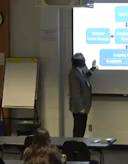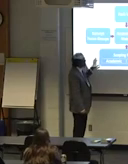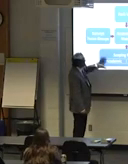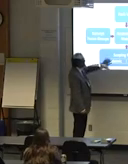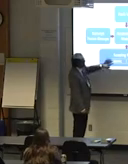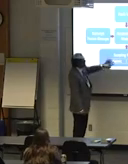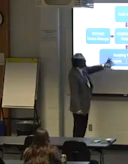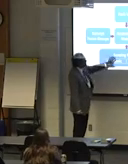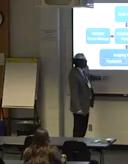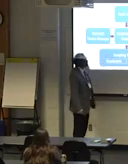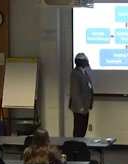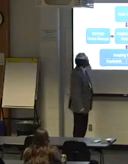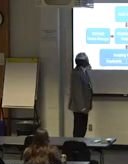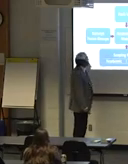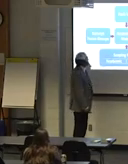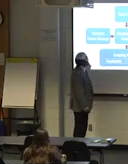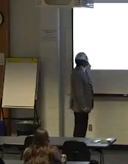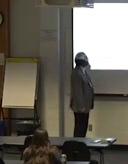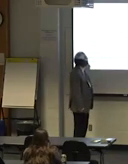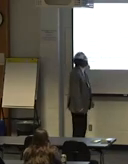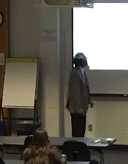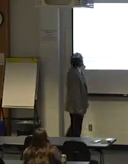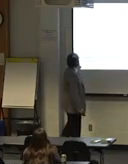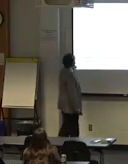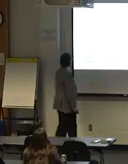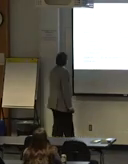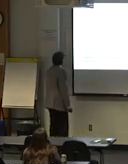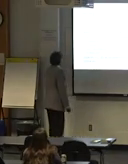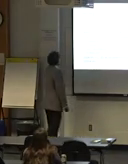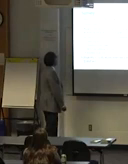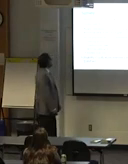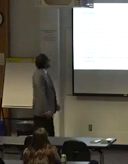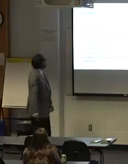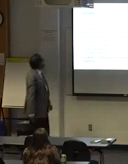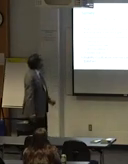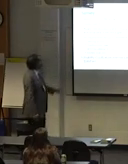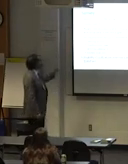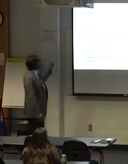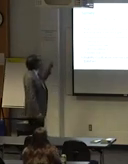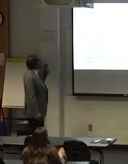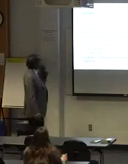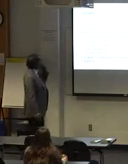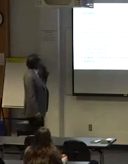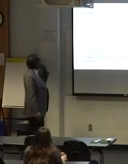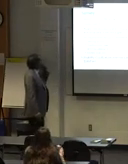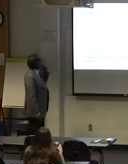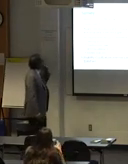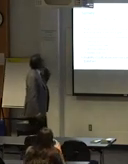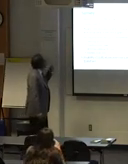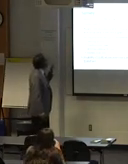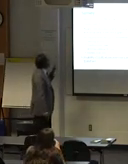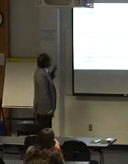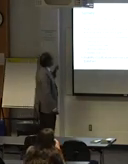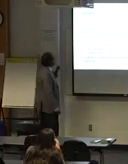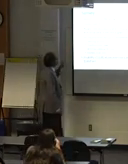for free. And we're doing some scoping reviews. So we can go through those quickly now. The survey we ran from